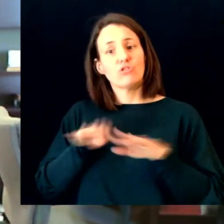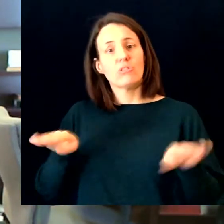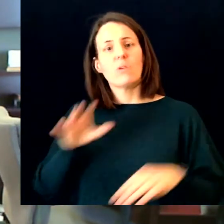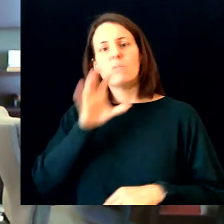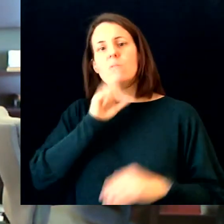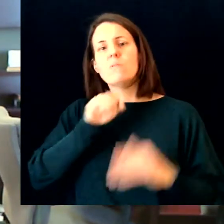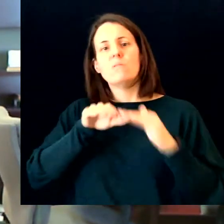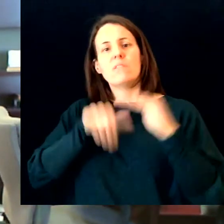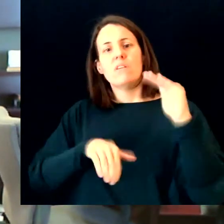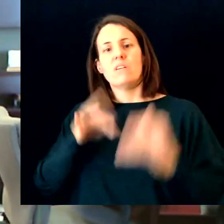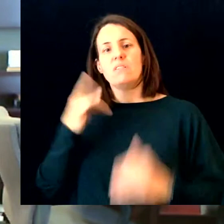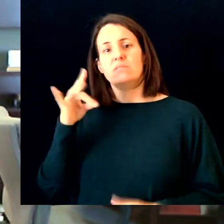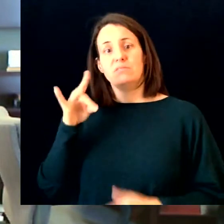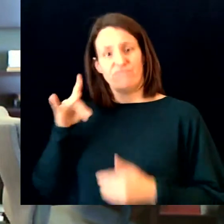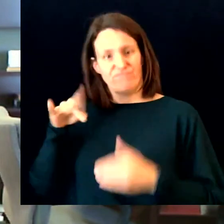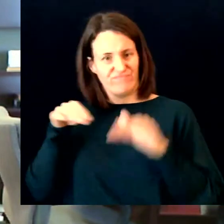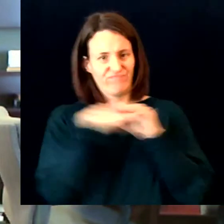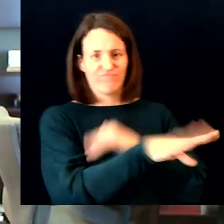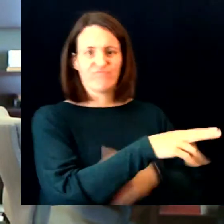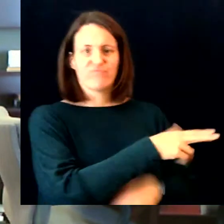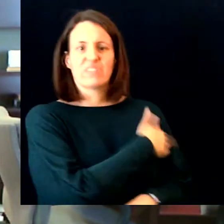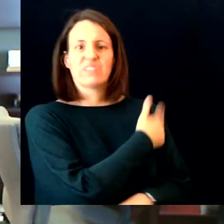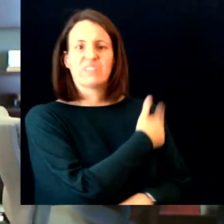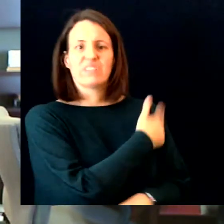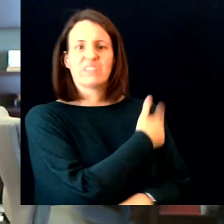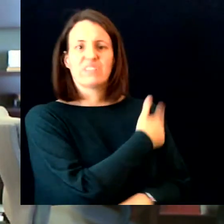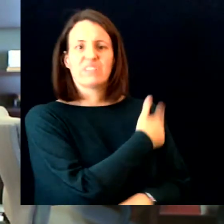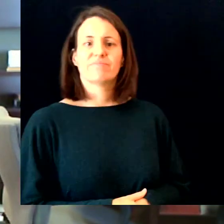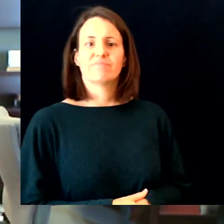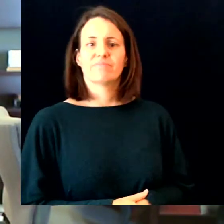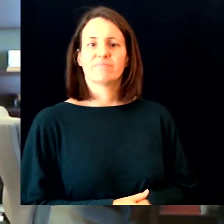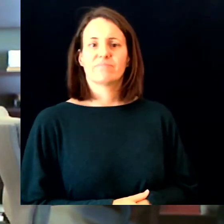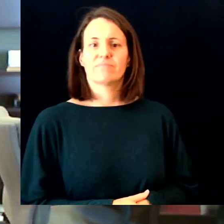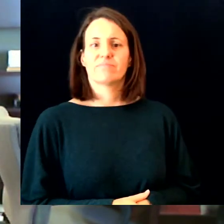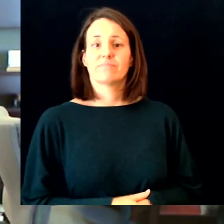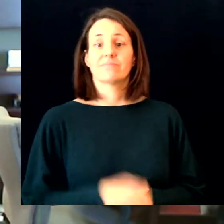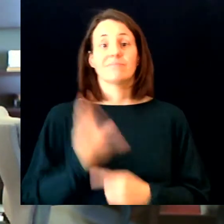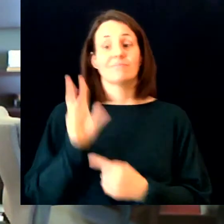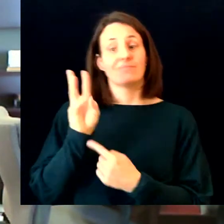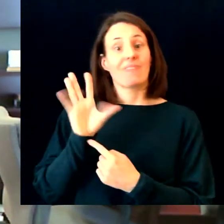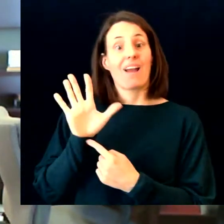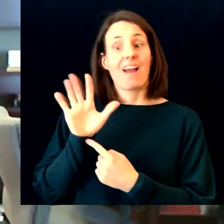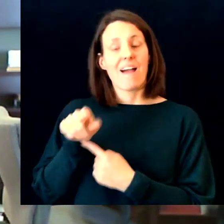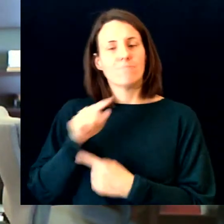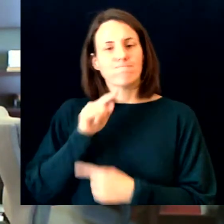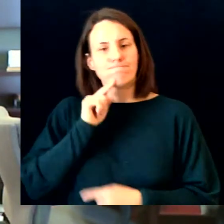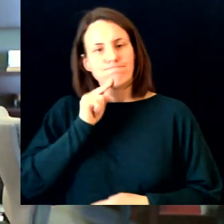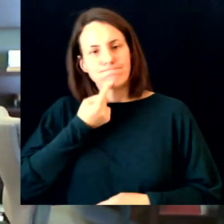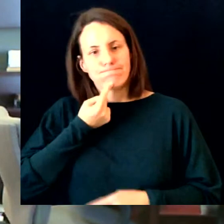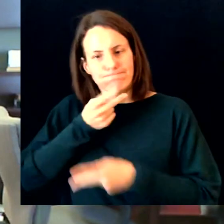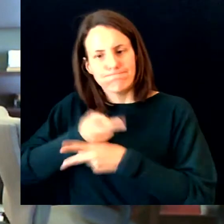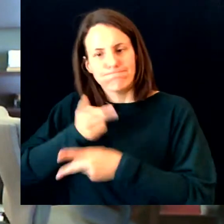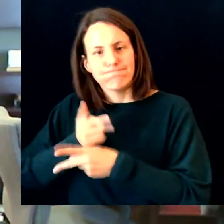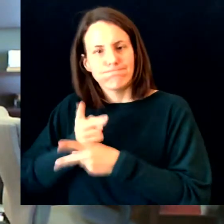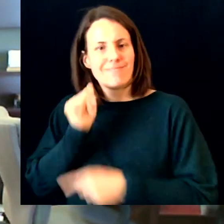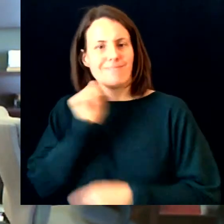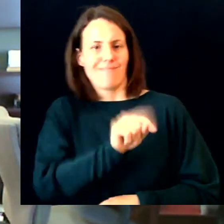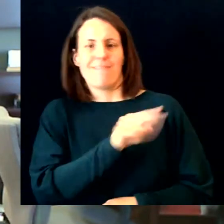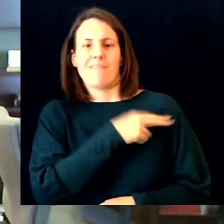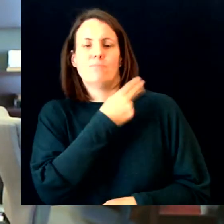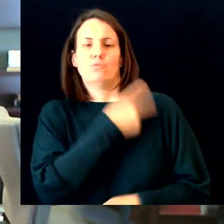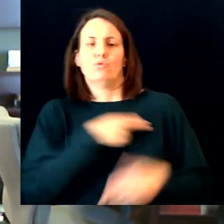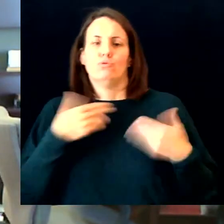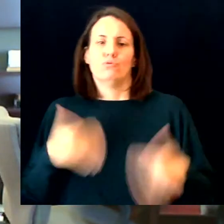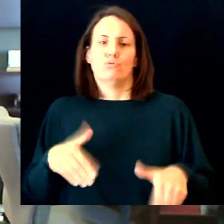some intensive care. Unfortunately, we are seeing a higher number of COVID-19 related deaths. We are sad to report that